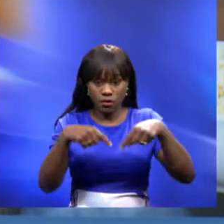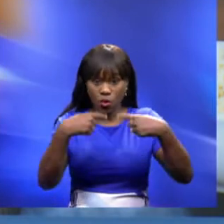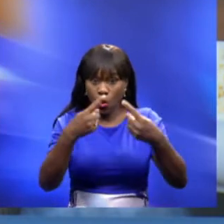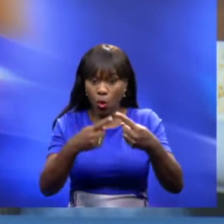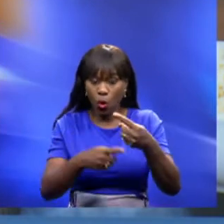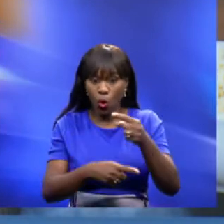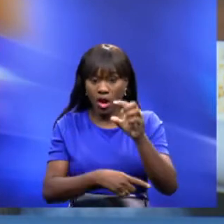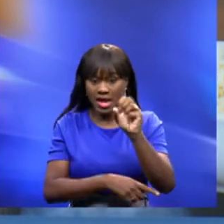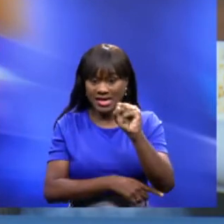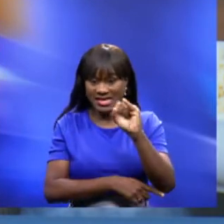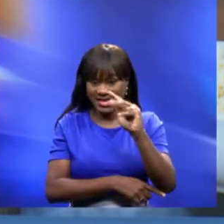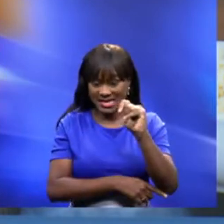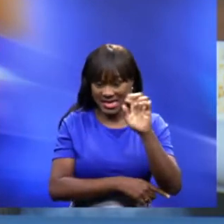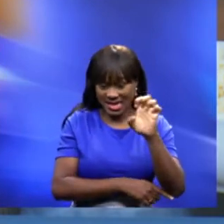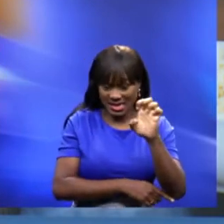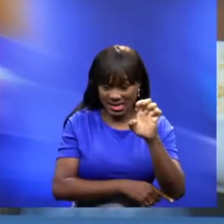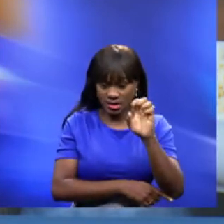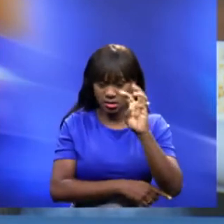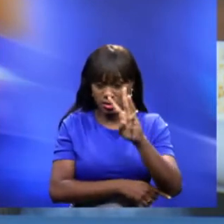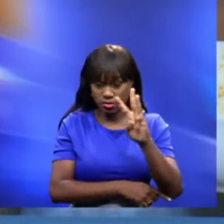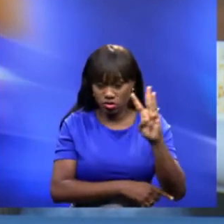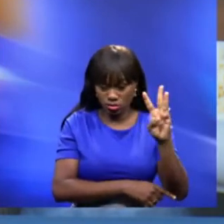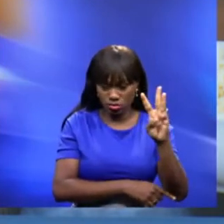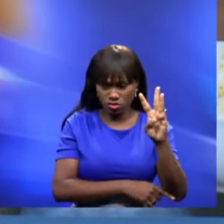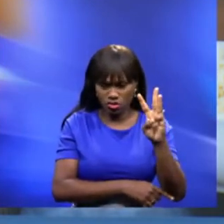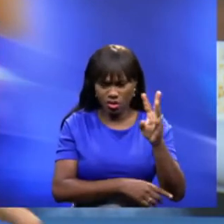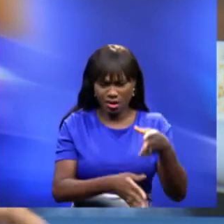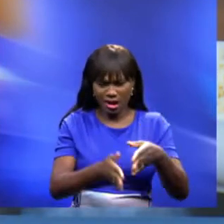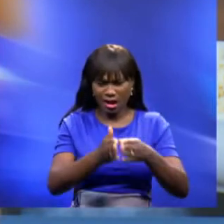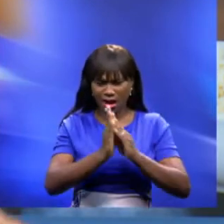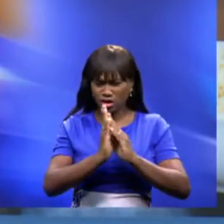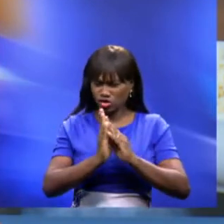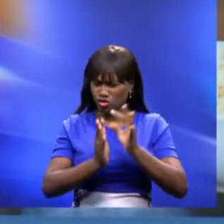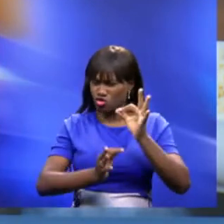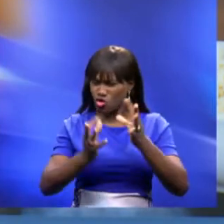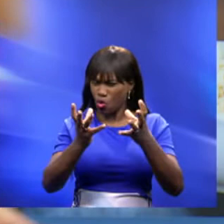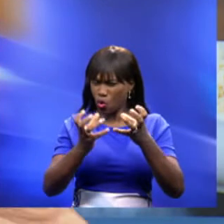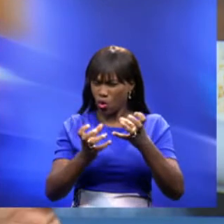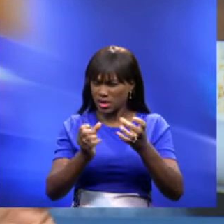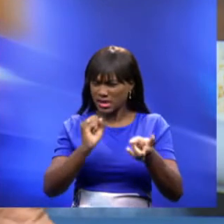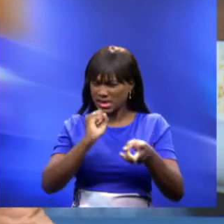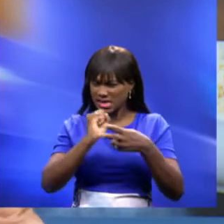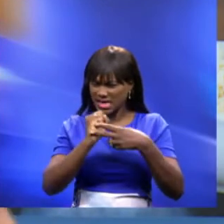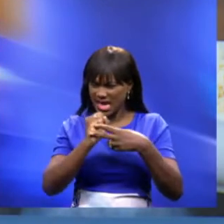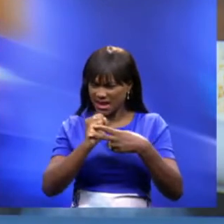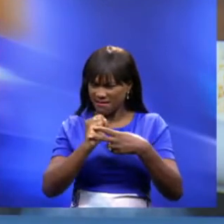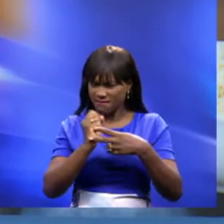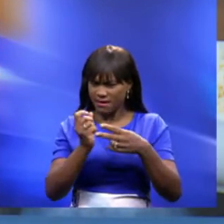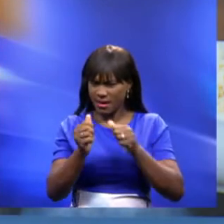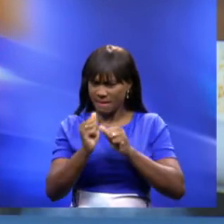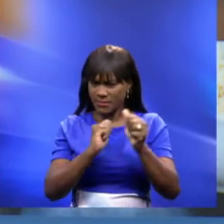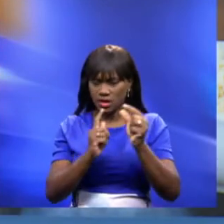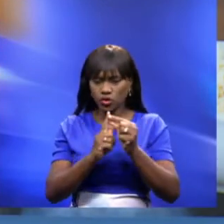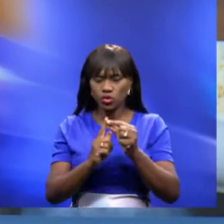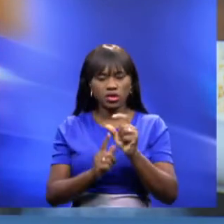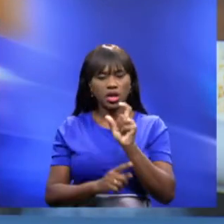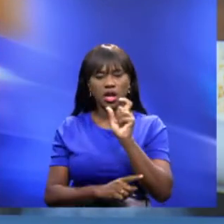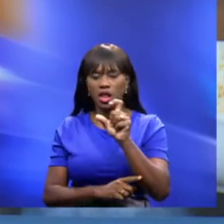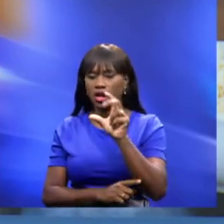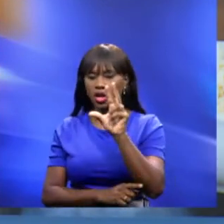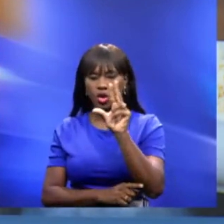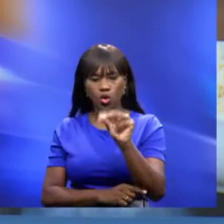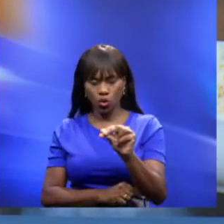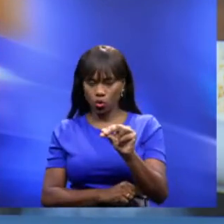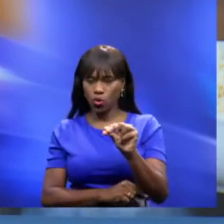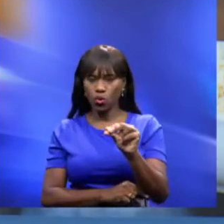The password keepers are good options, but of course we need to keep it safe. So you still need to keep something